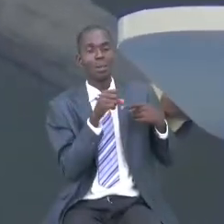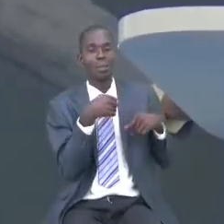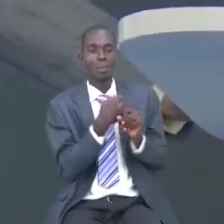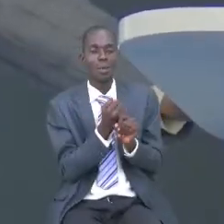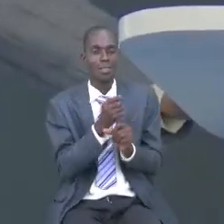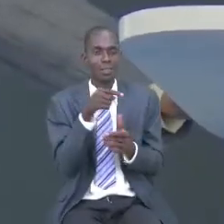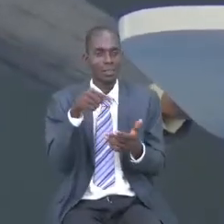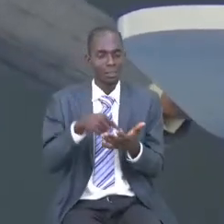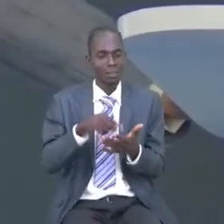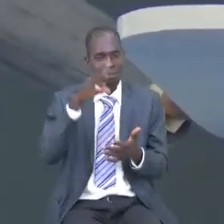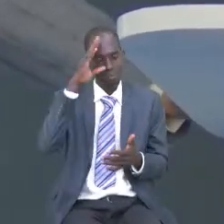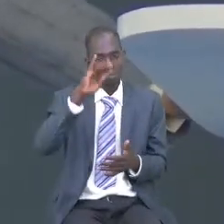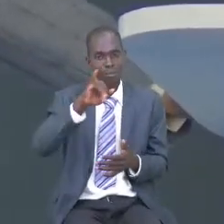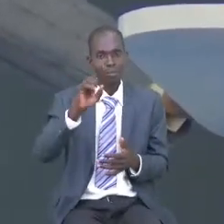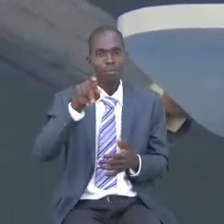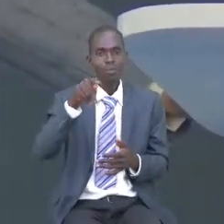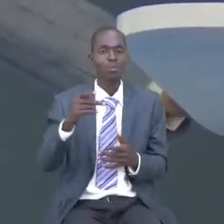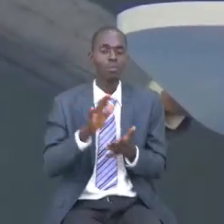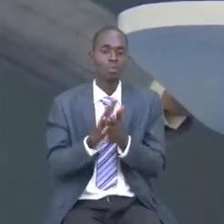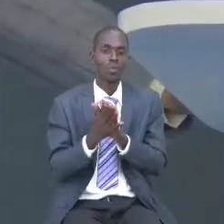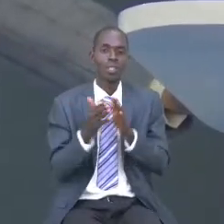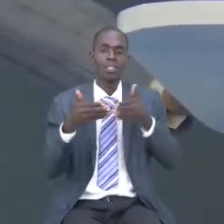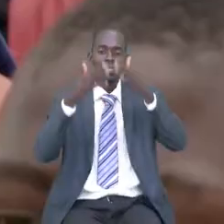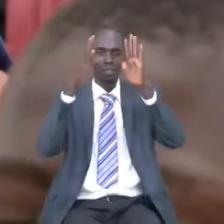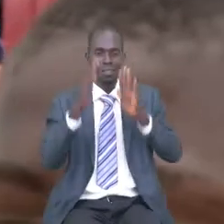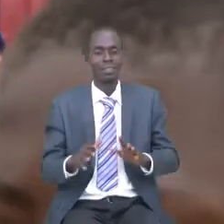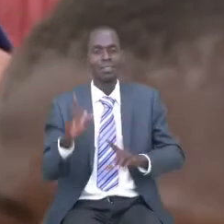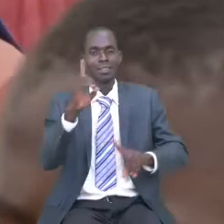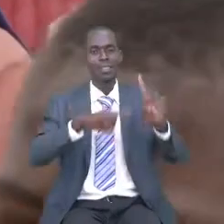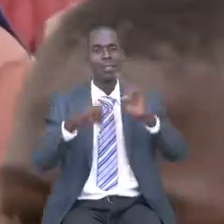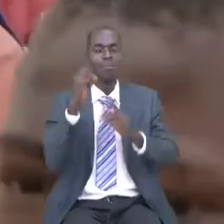a leader. I didn't hear your amen. Amen.